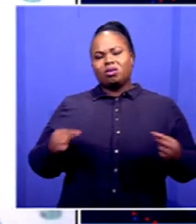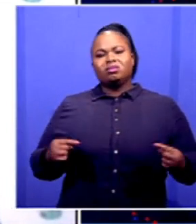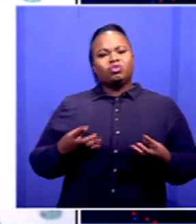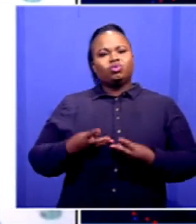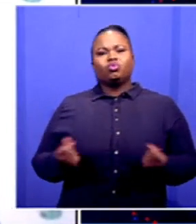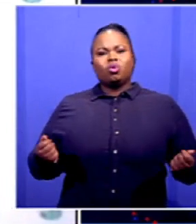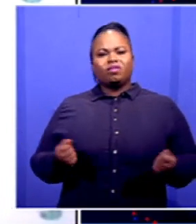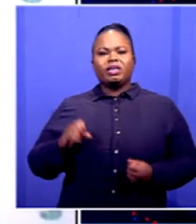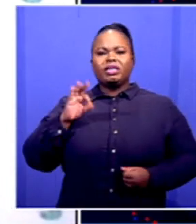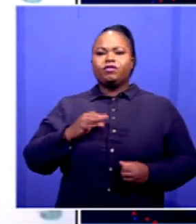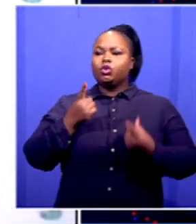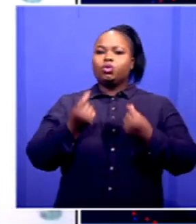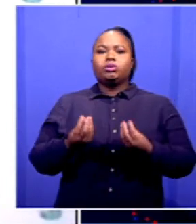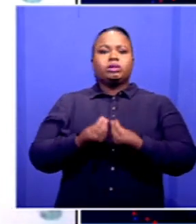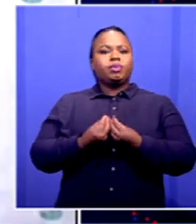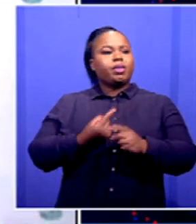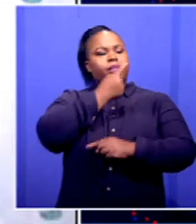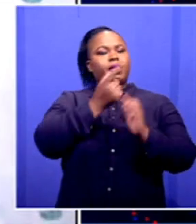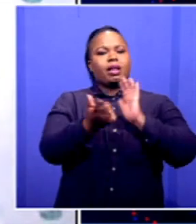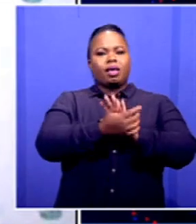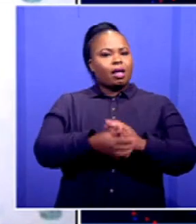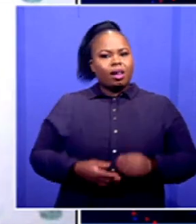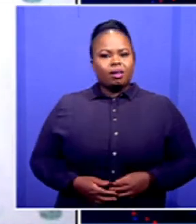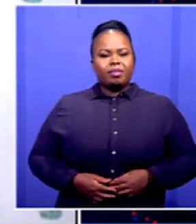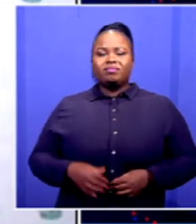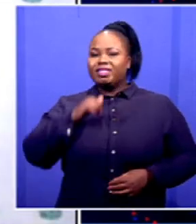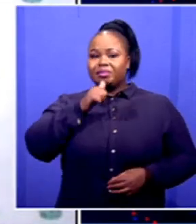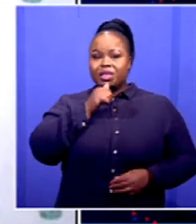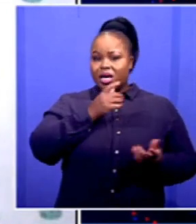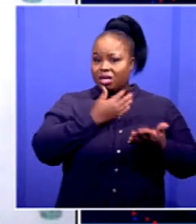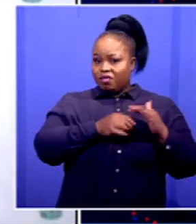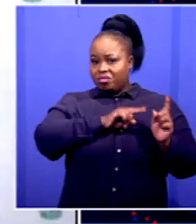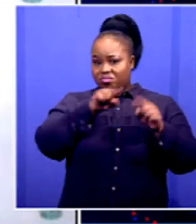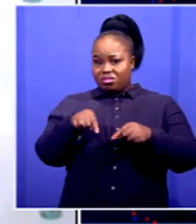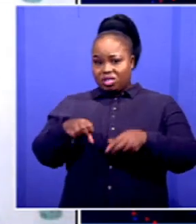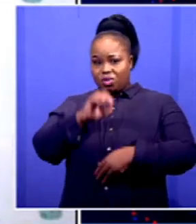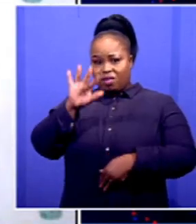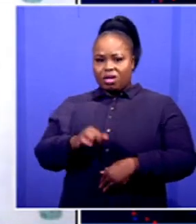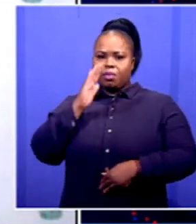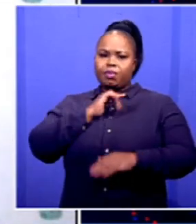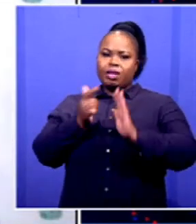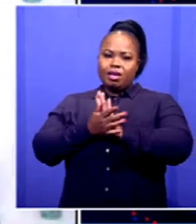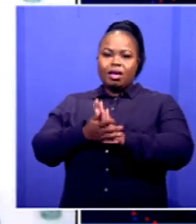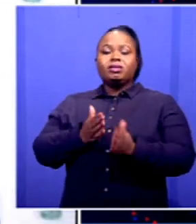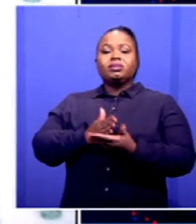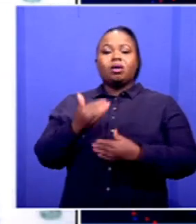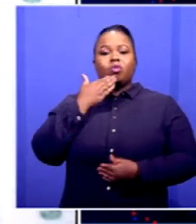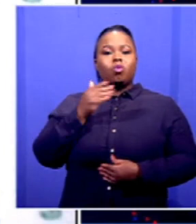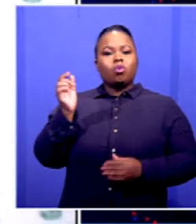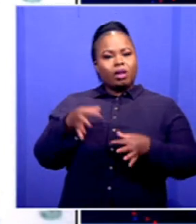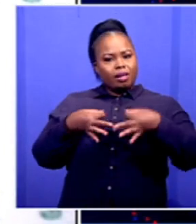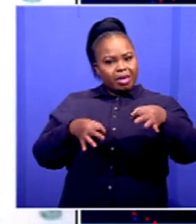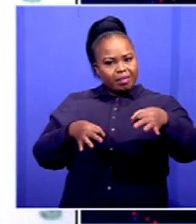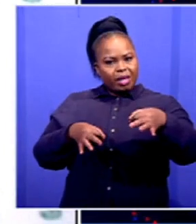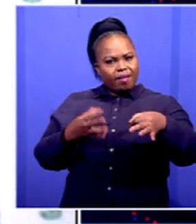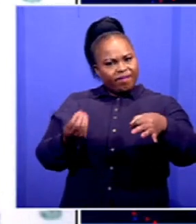matters through illegality, both for those who are in South Africa illegally. We have to make sure that those who are in the country illegally are